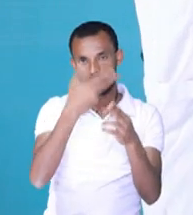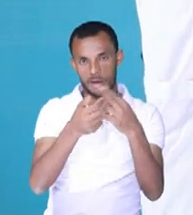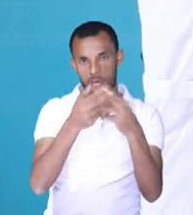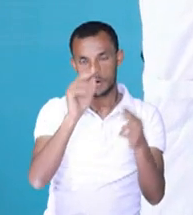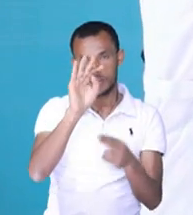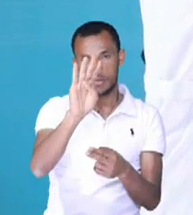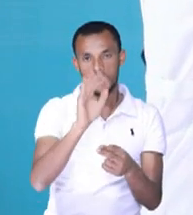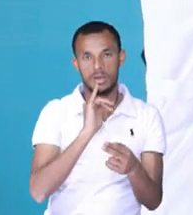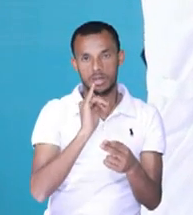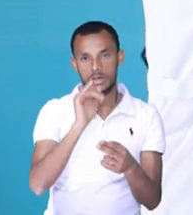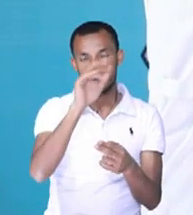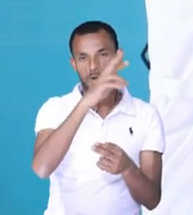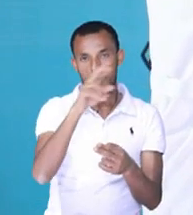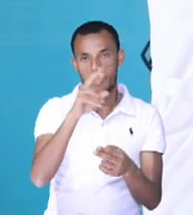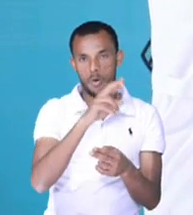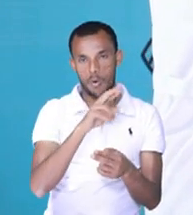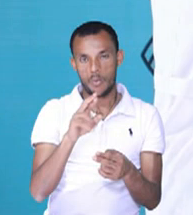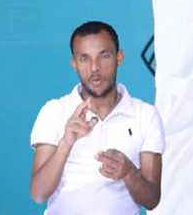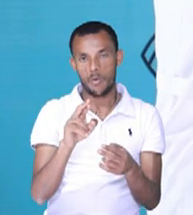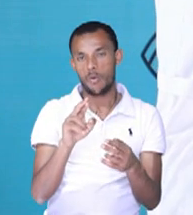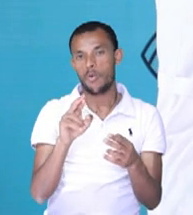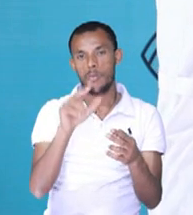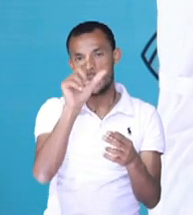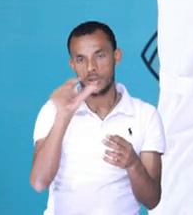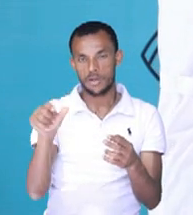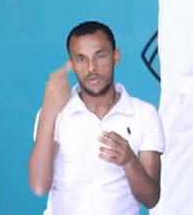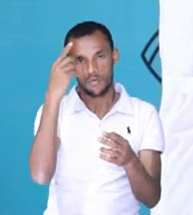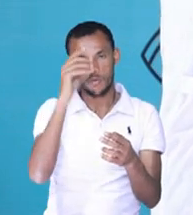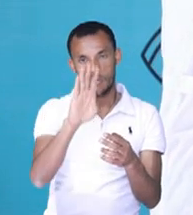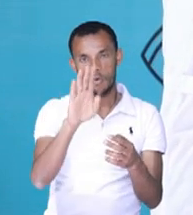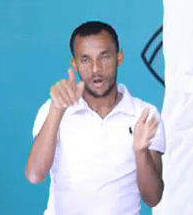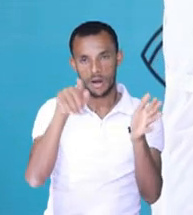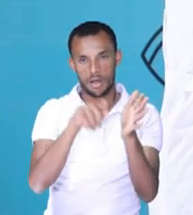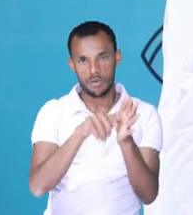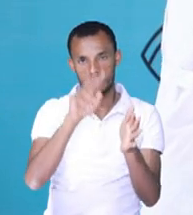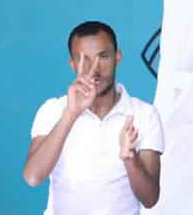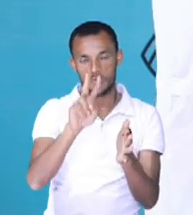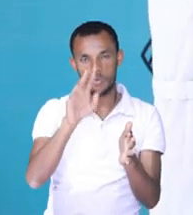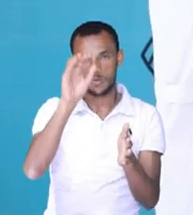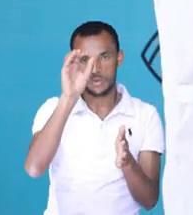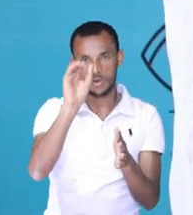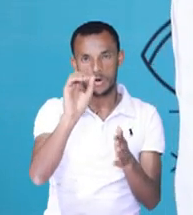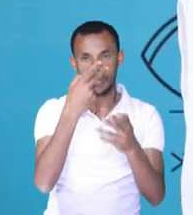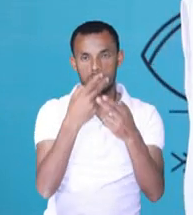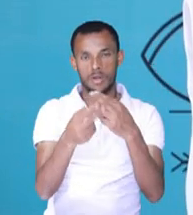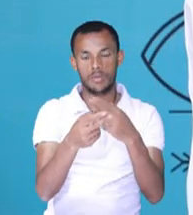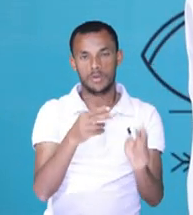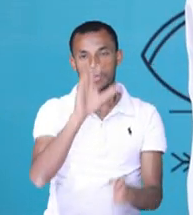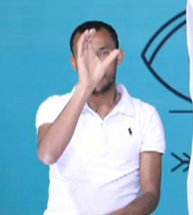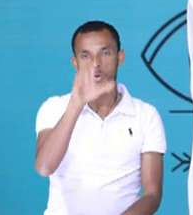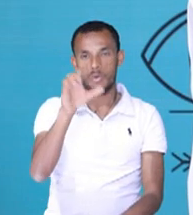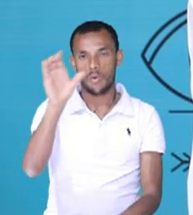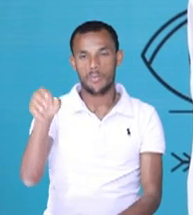is a row matrix 4, -2, 0, multiplied by the column